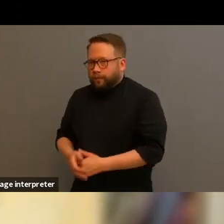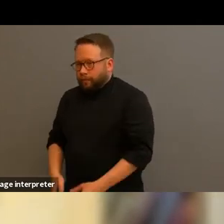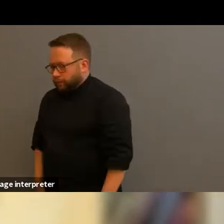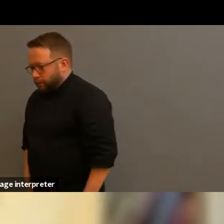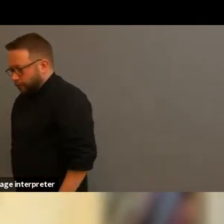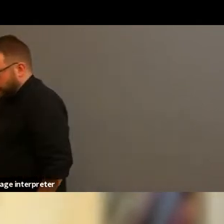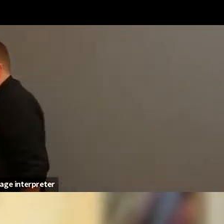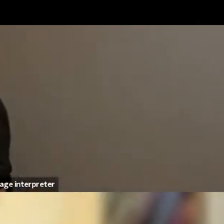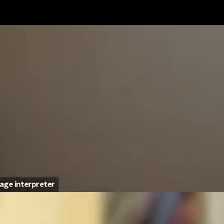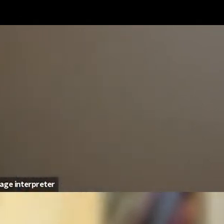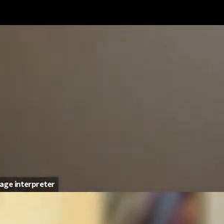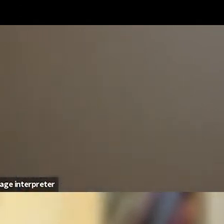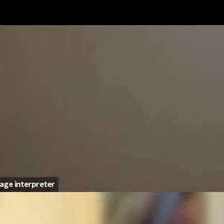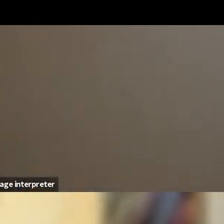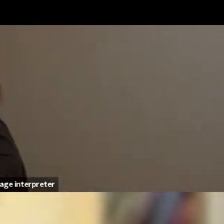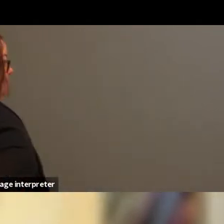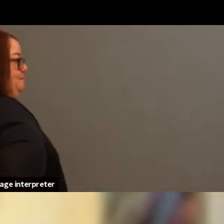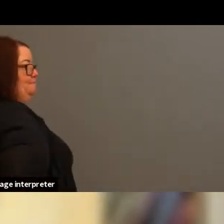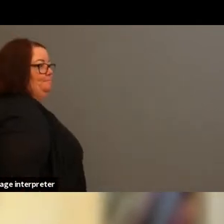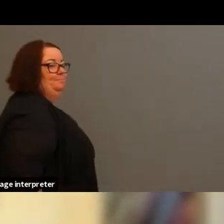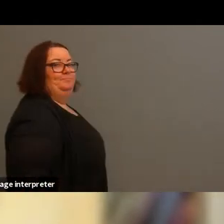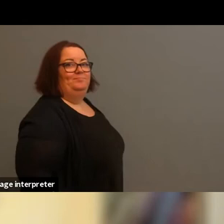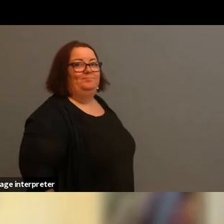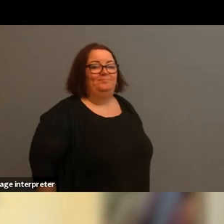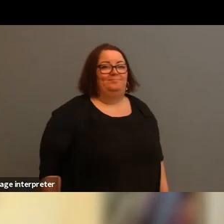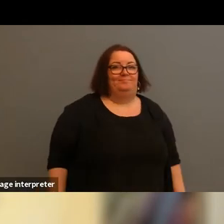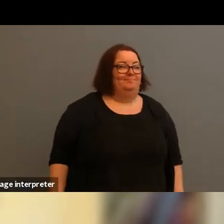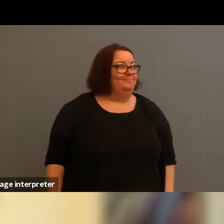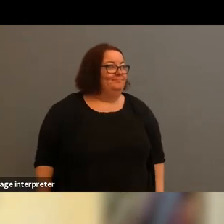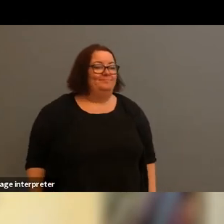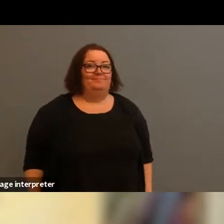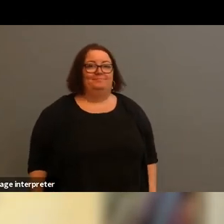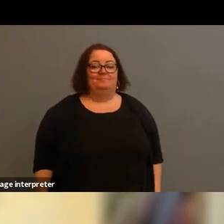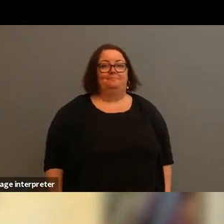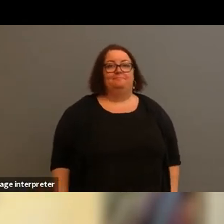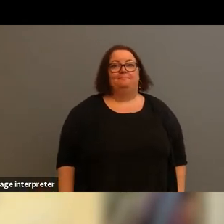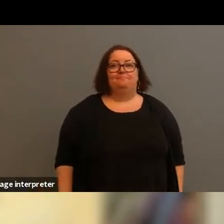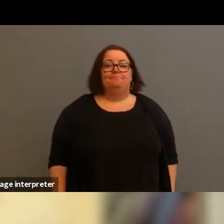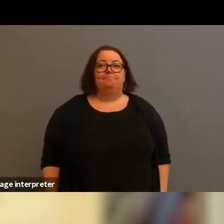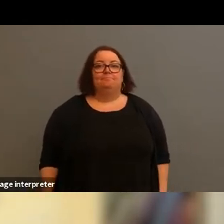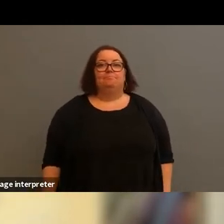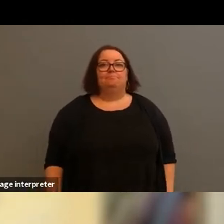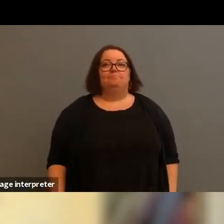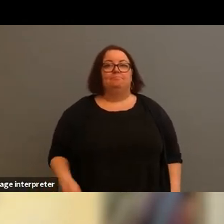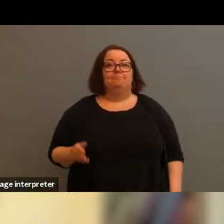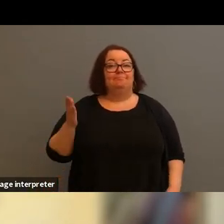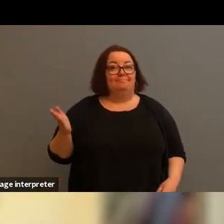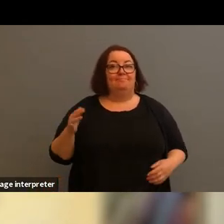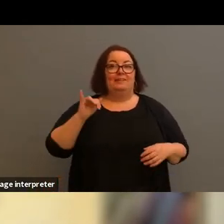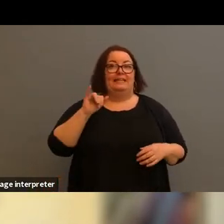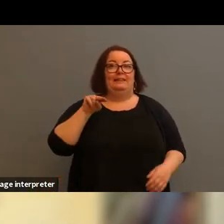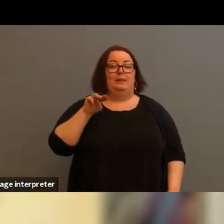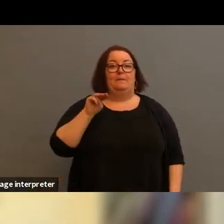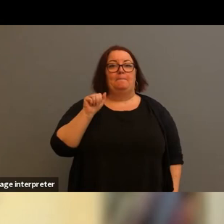very strongly for many years within disability policy. And I'm really happy you can come here today and also give